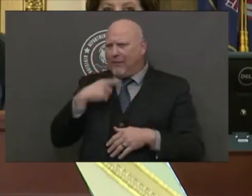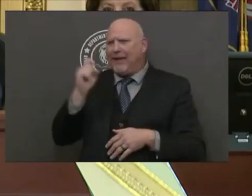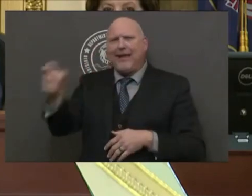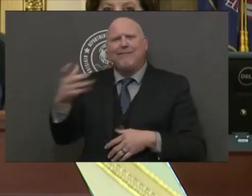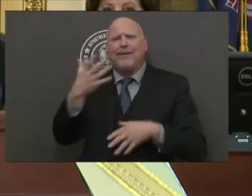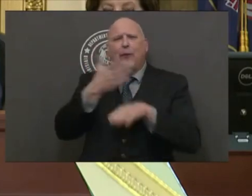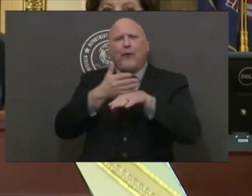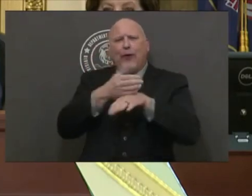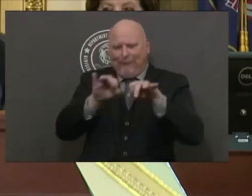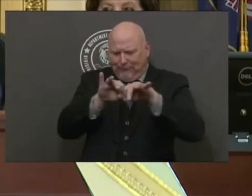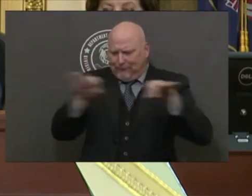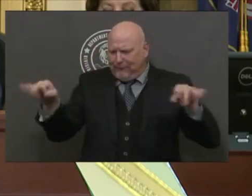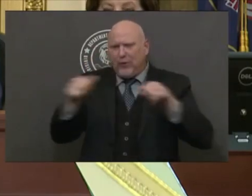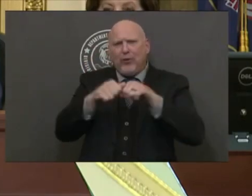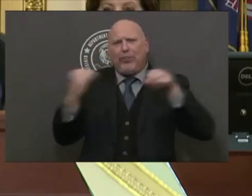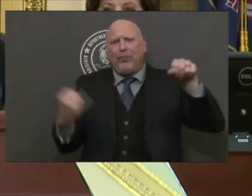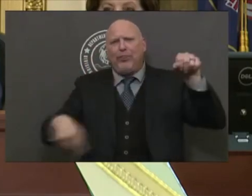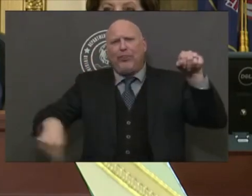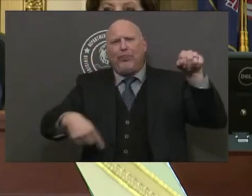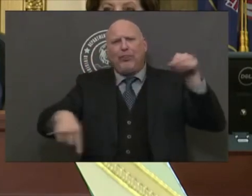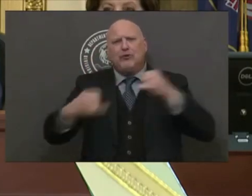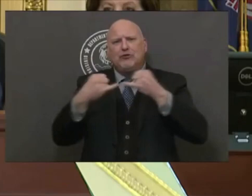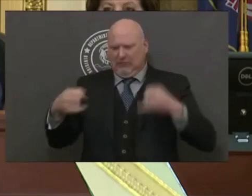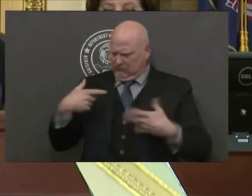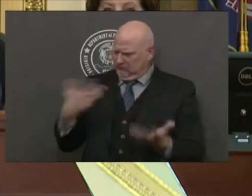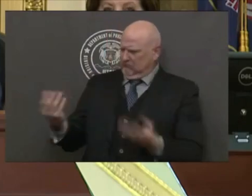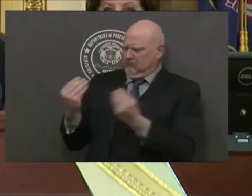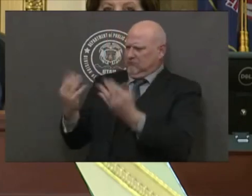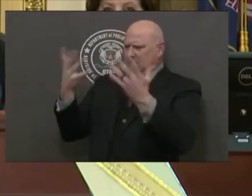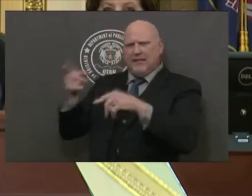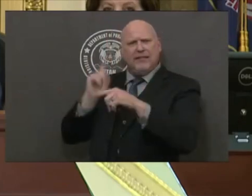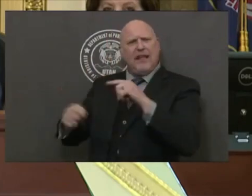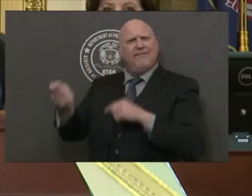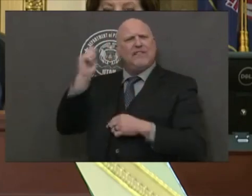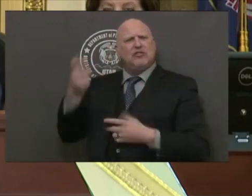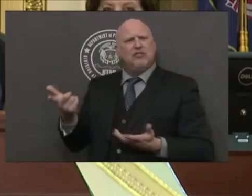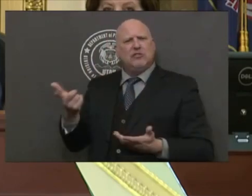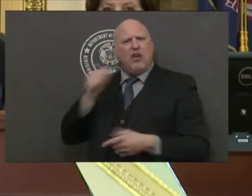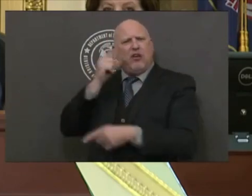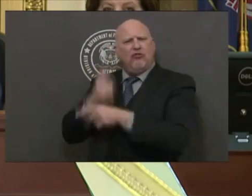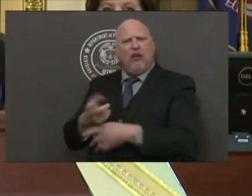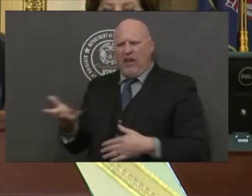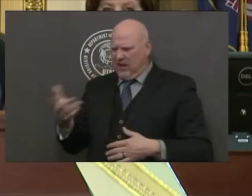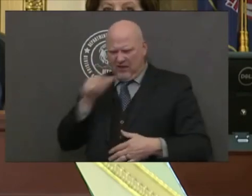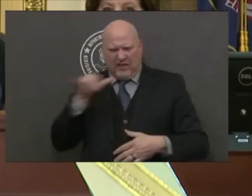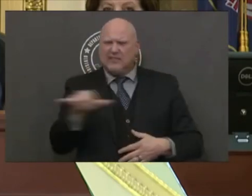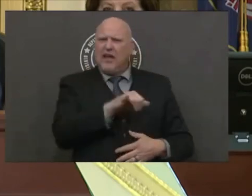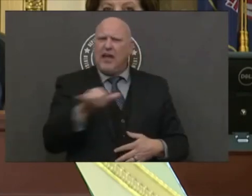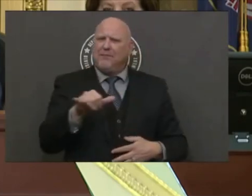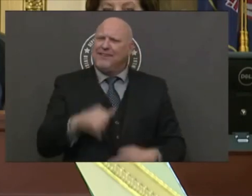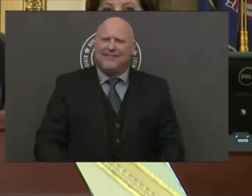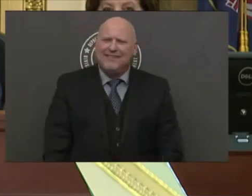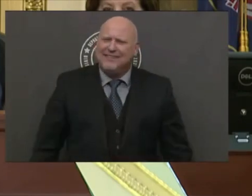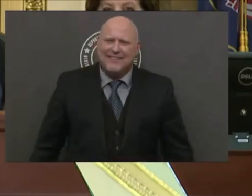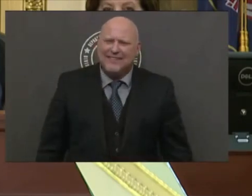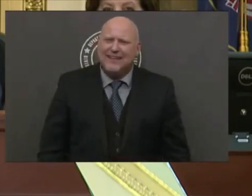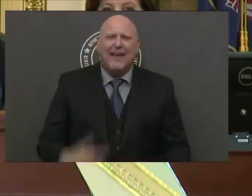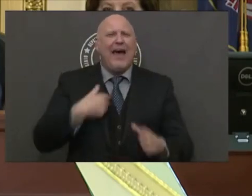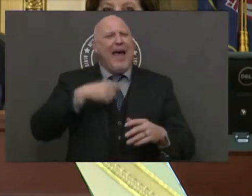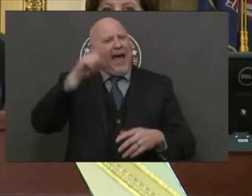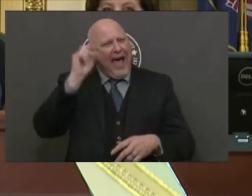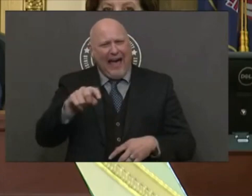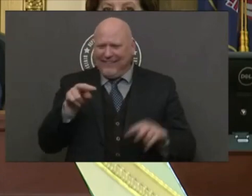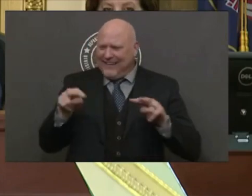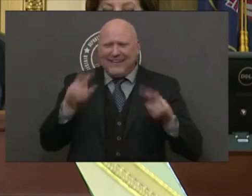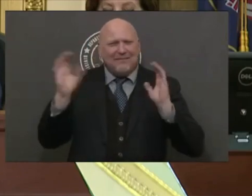great equalizer, but it can't be that way if our kids are not treated equally. Ladies and